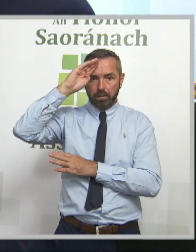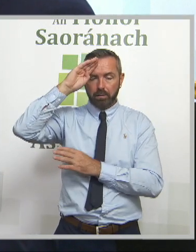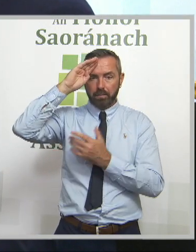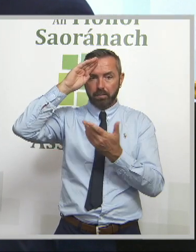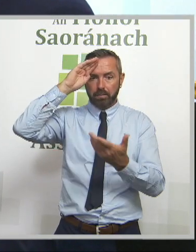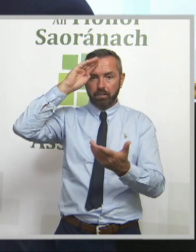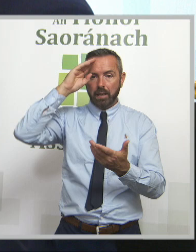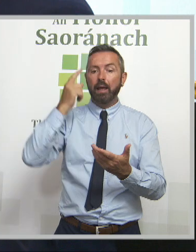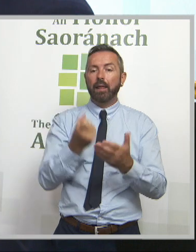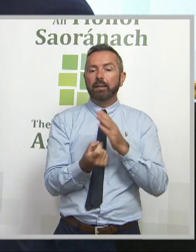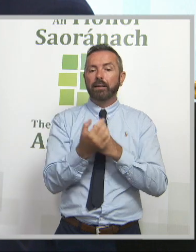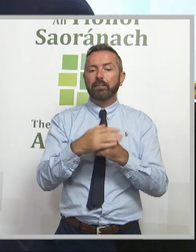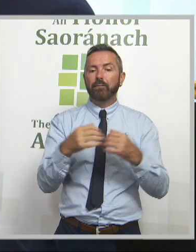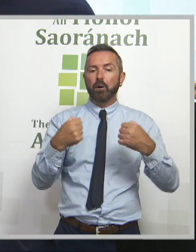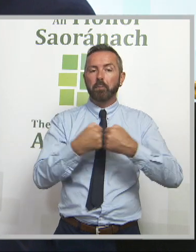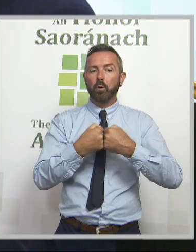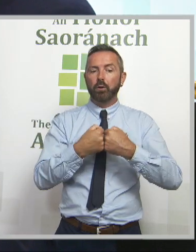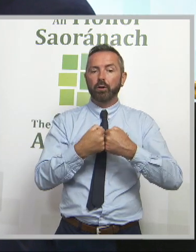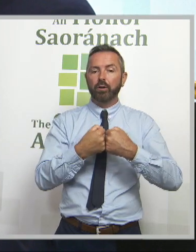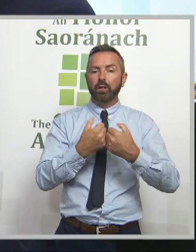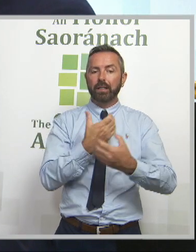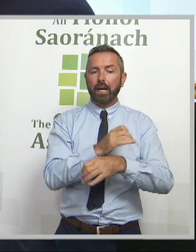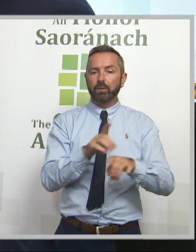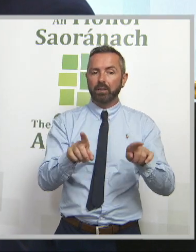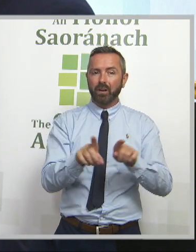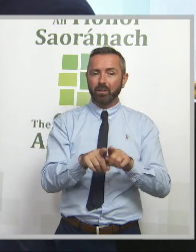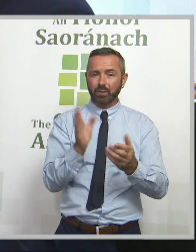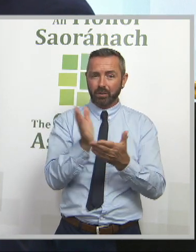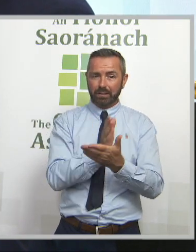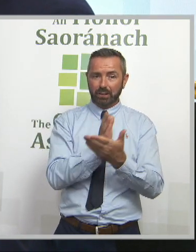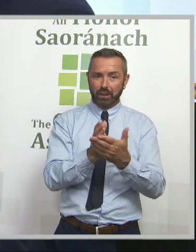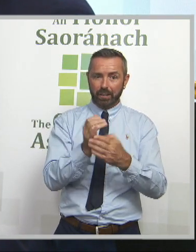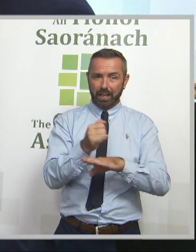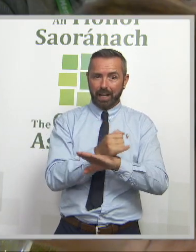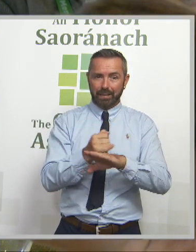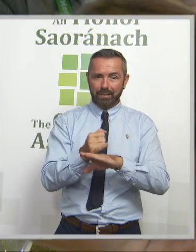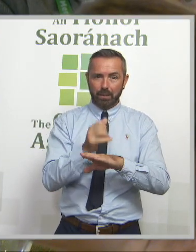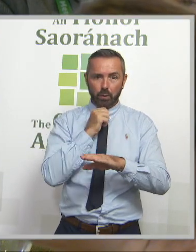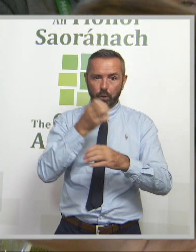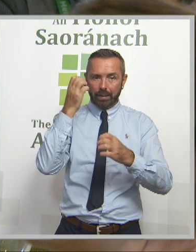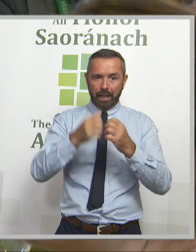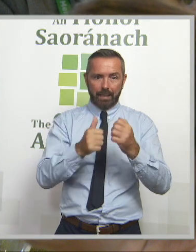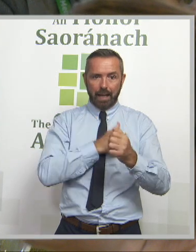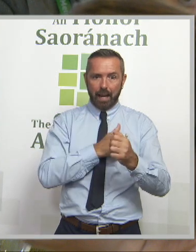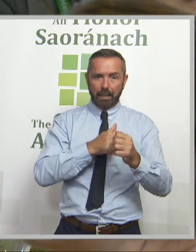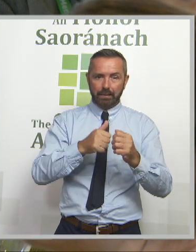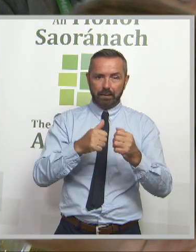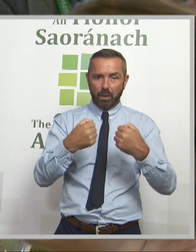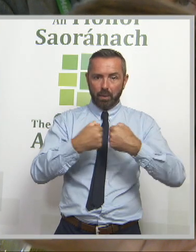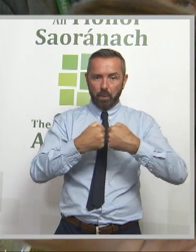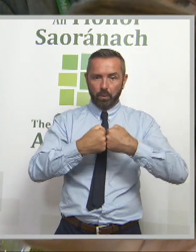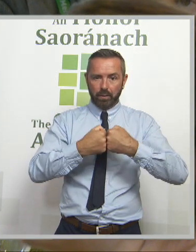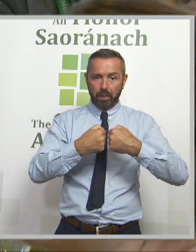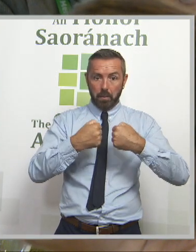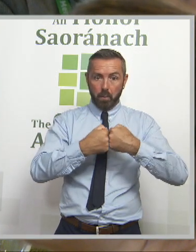that's an issue for border counties, is this shared island nature of our biodiversity. It doesn't end at the border, and we have a very long border in Monaghan. Like, a lot